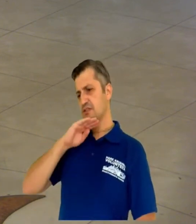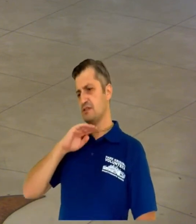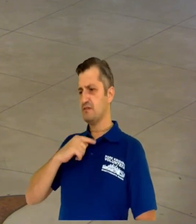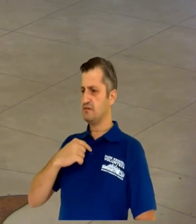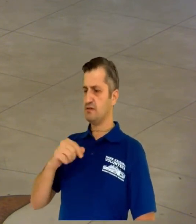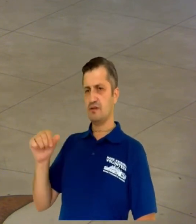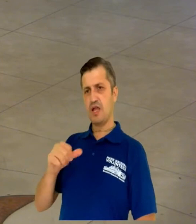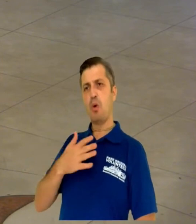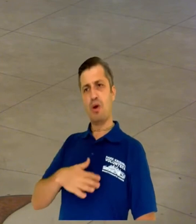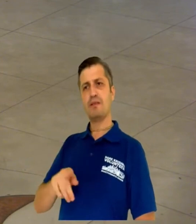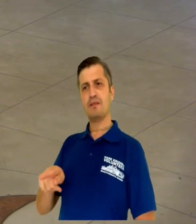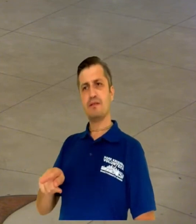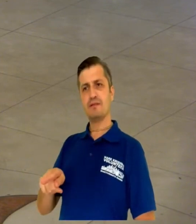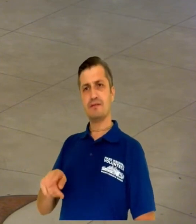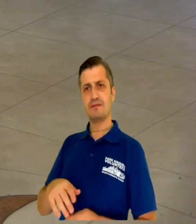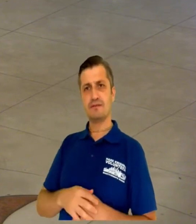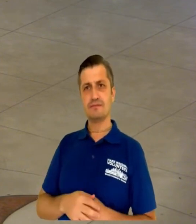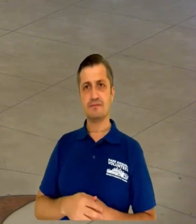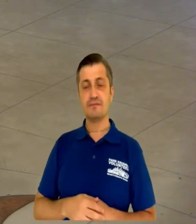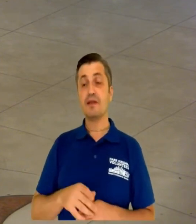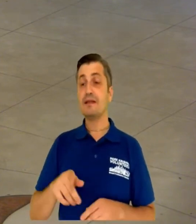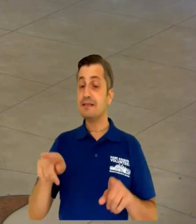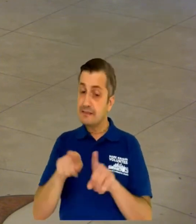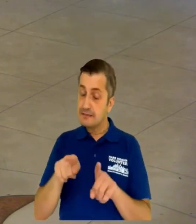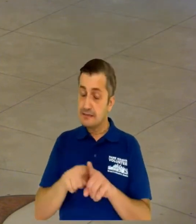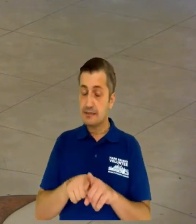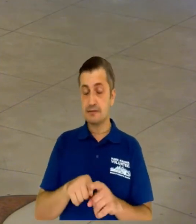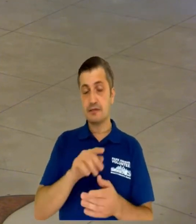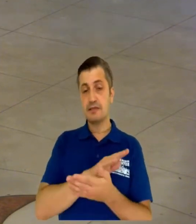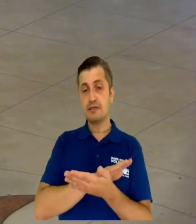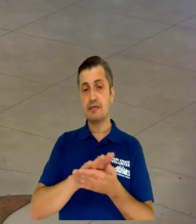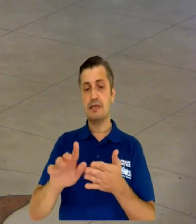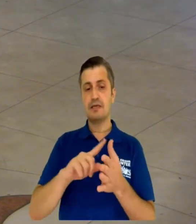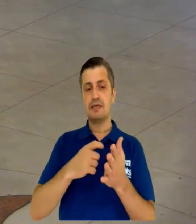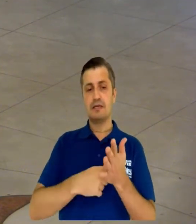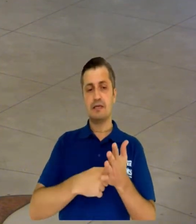And that was also Hiranyakashipu's mentality as well.